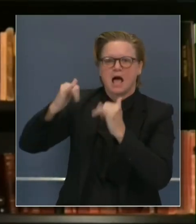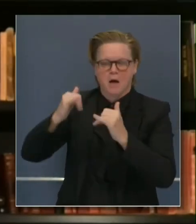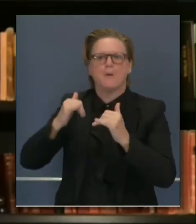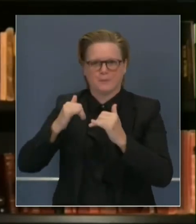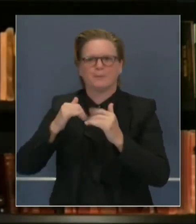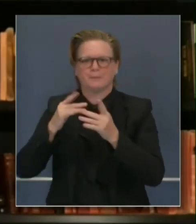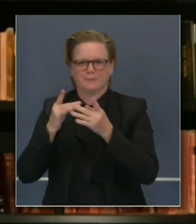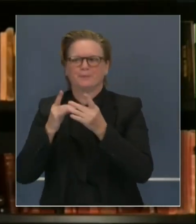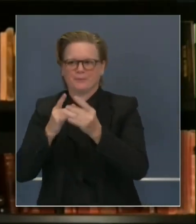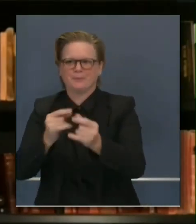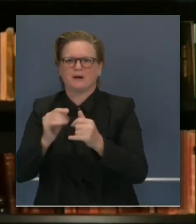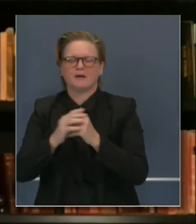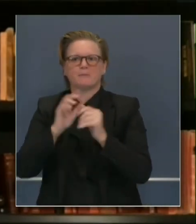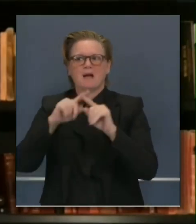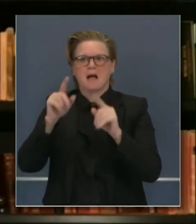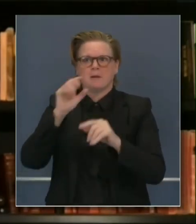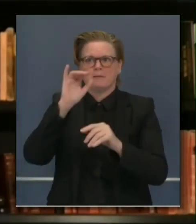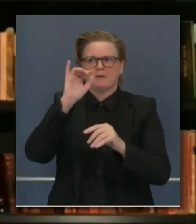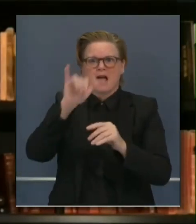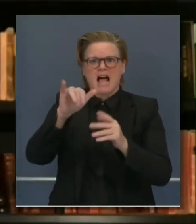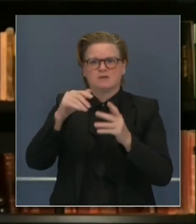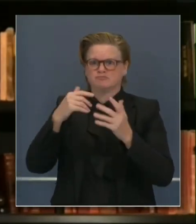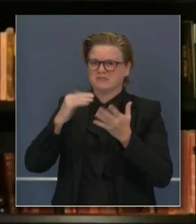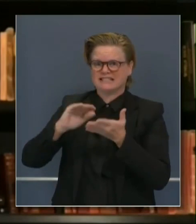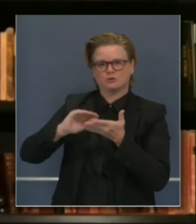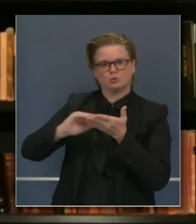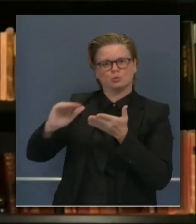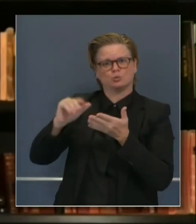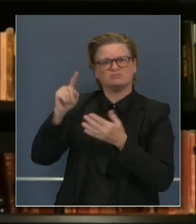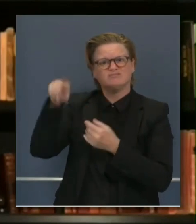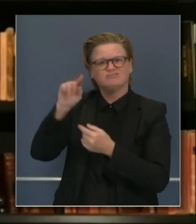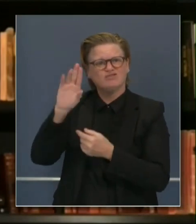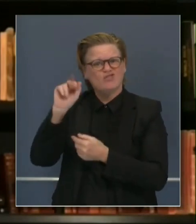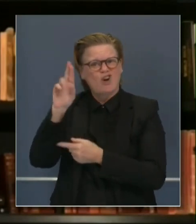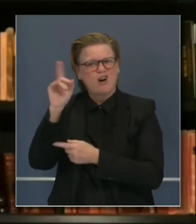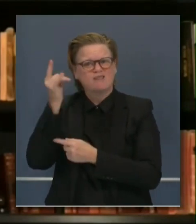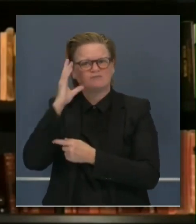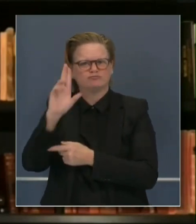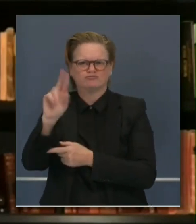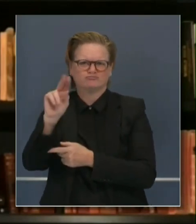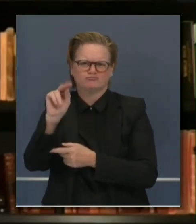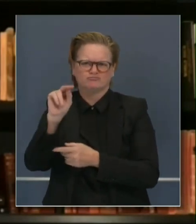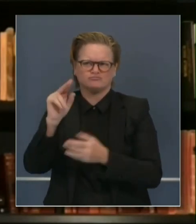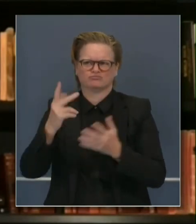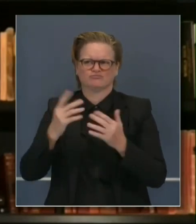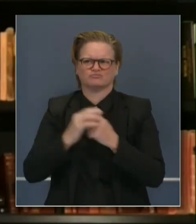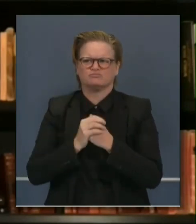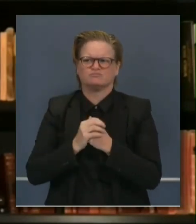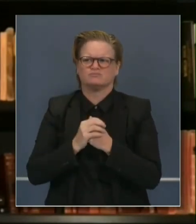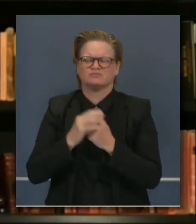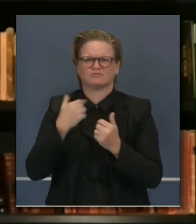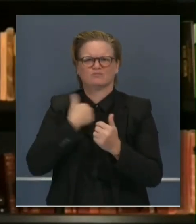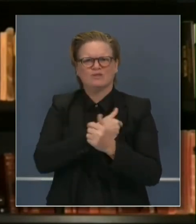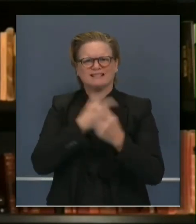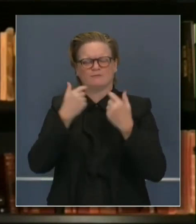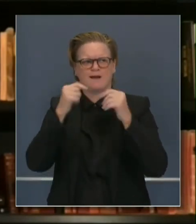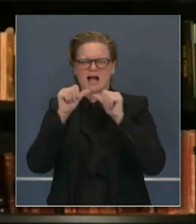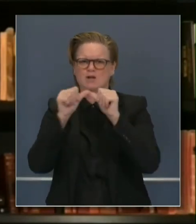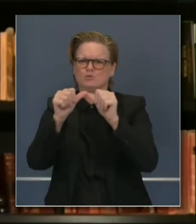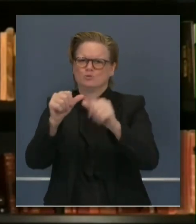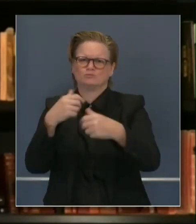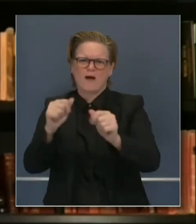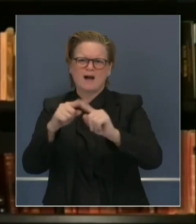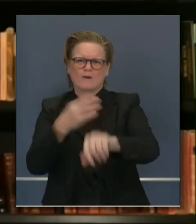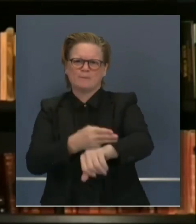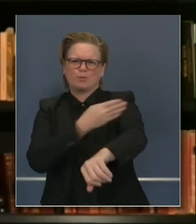fact. We're not unique in this country with these antiquated unemployment insurance systems. They never were designed for